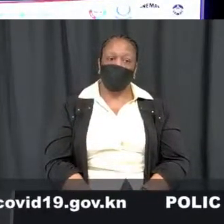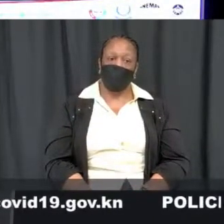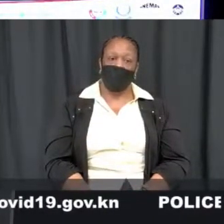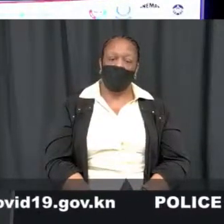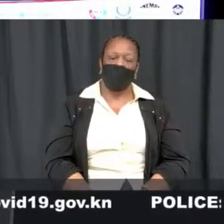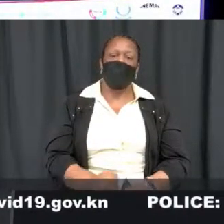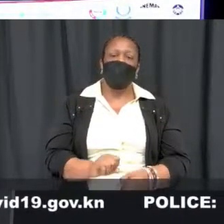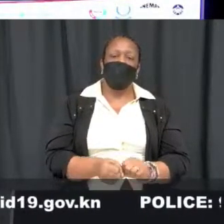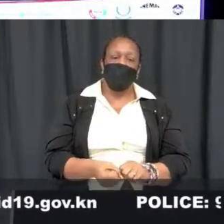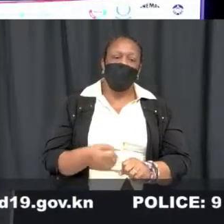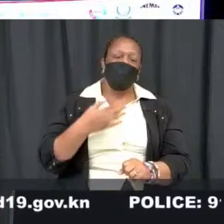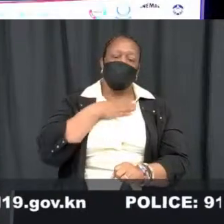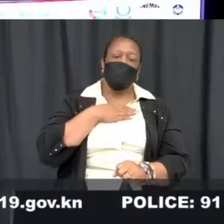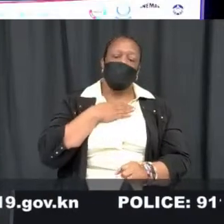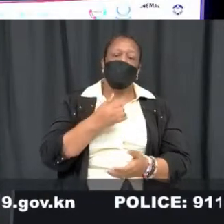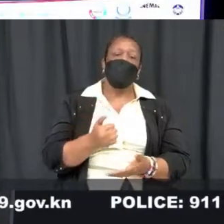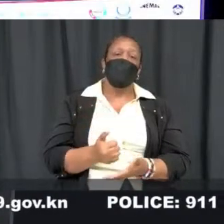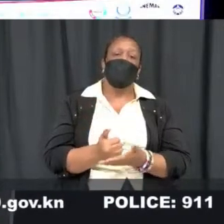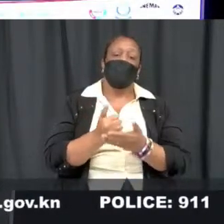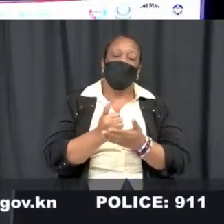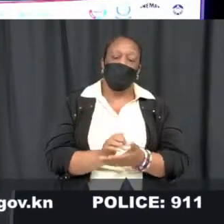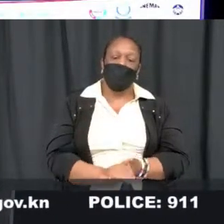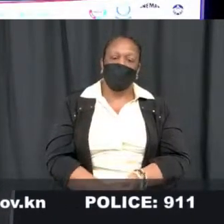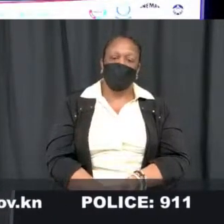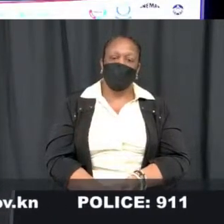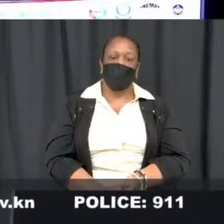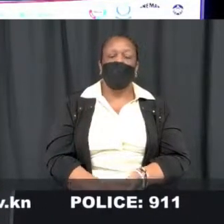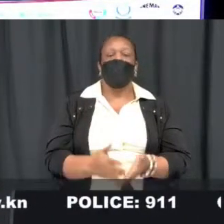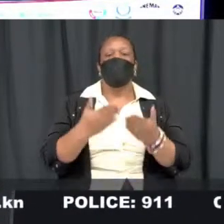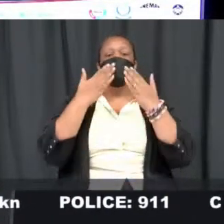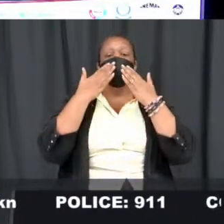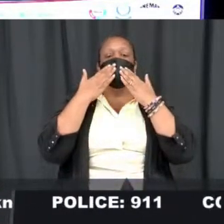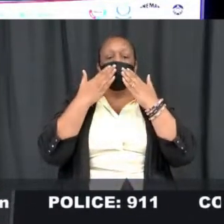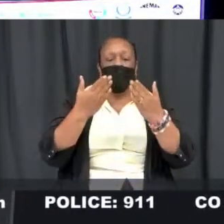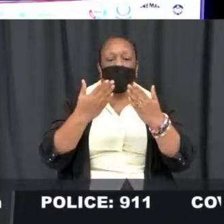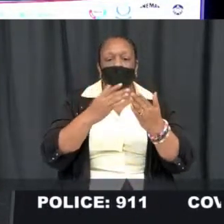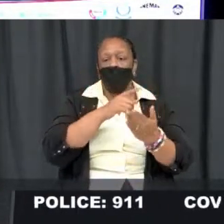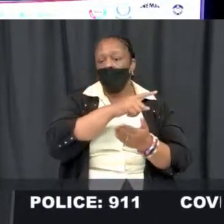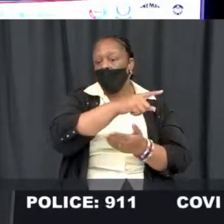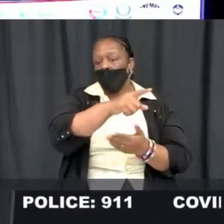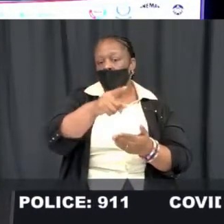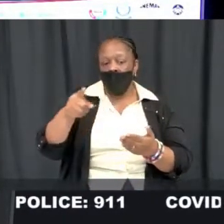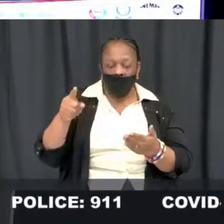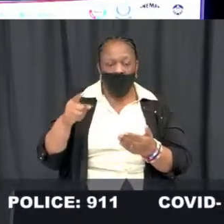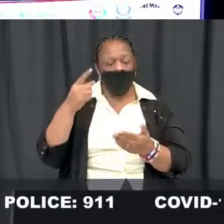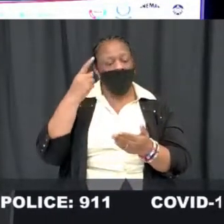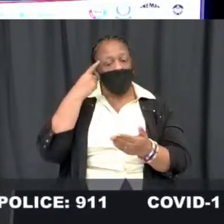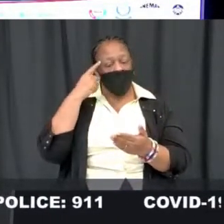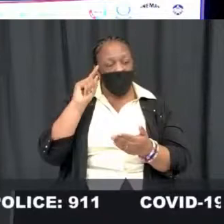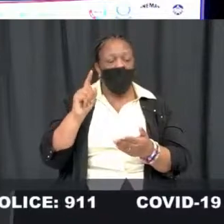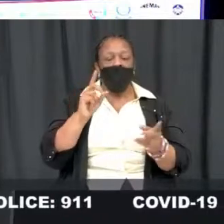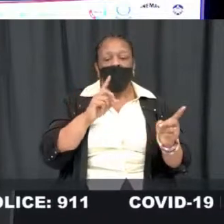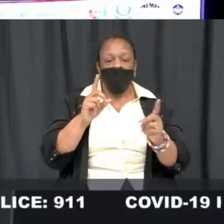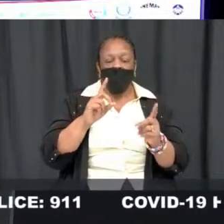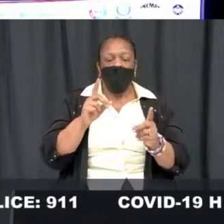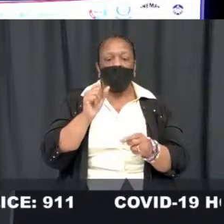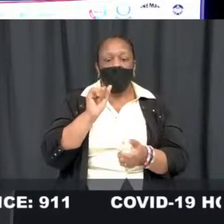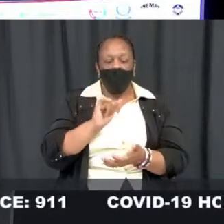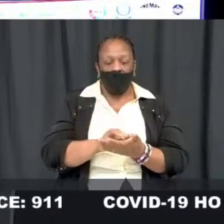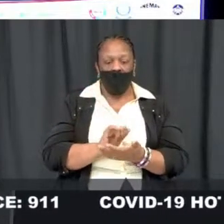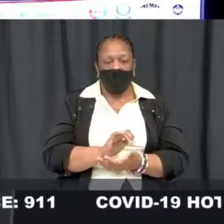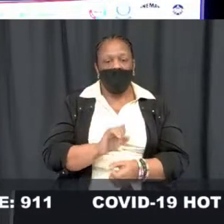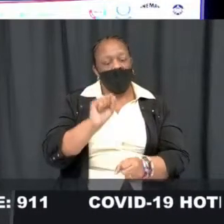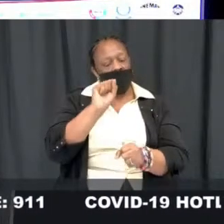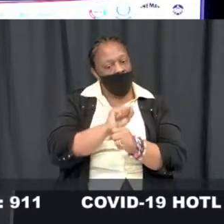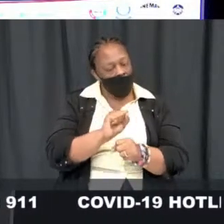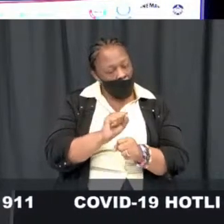us on this fight. And so I'm thanking you in advance for taking up that charge and working along with